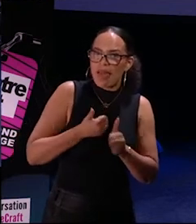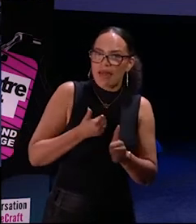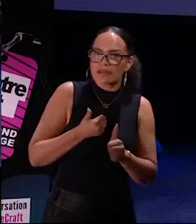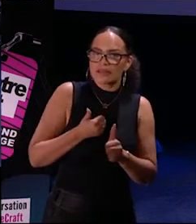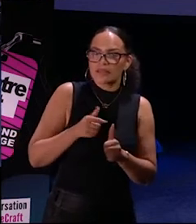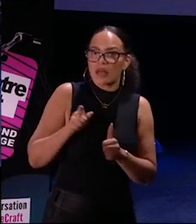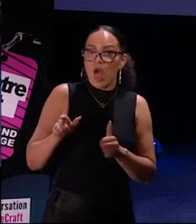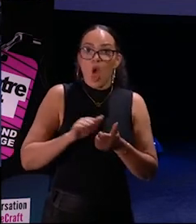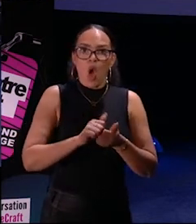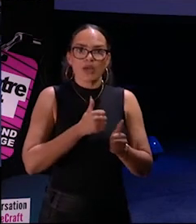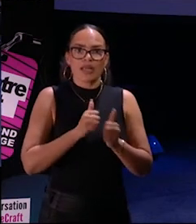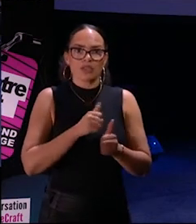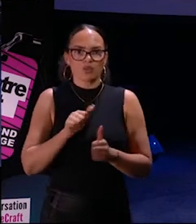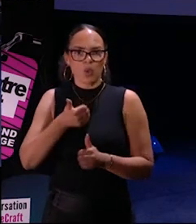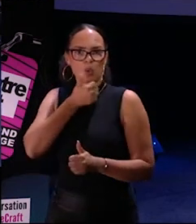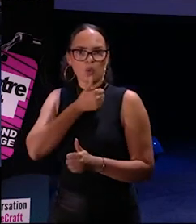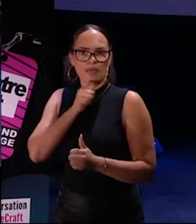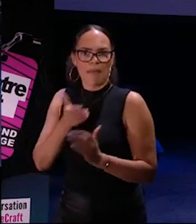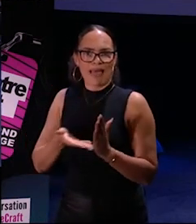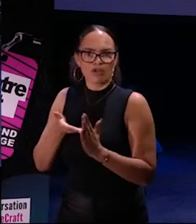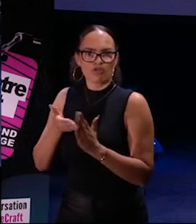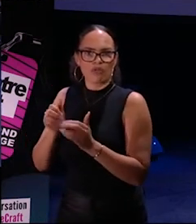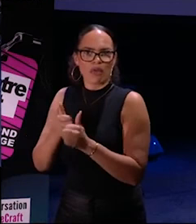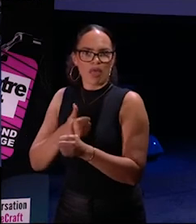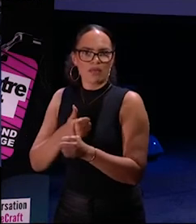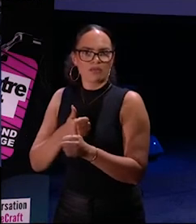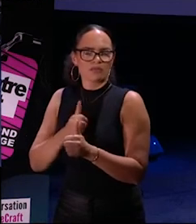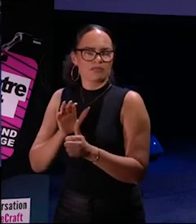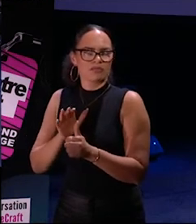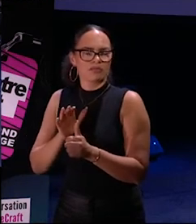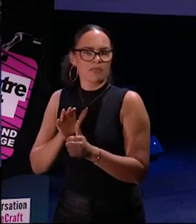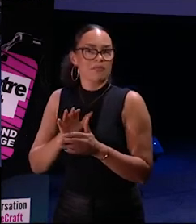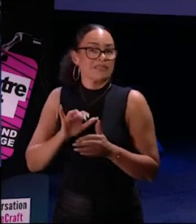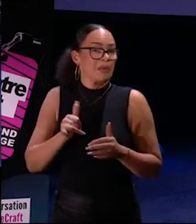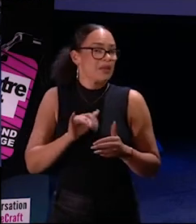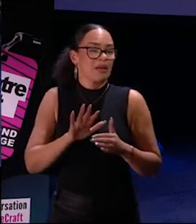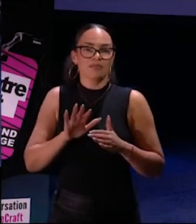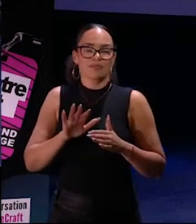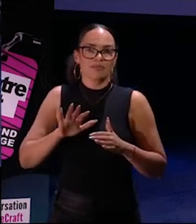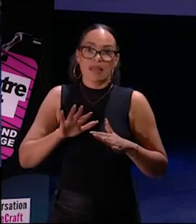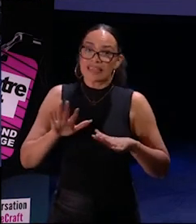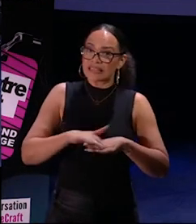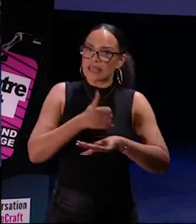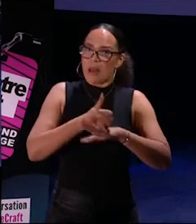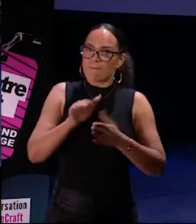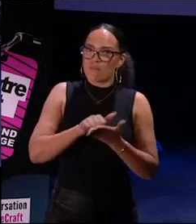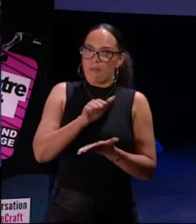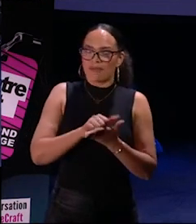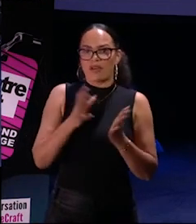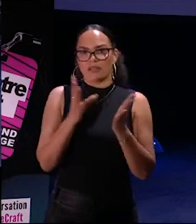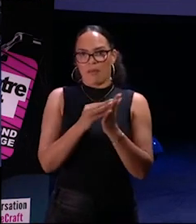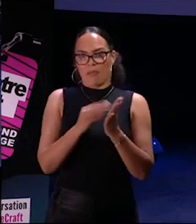organizations will make use of that, and maybe not everything's been set up properly. Say, I don't know, if I was doing a